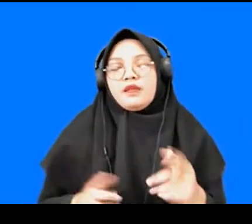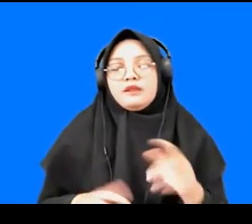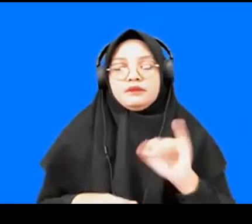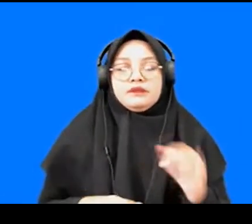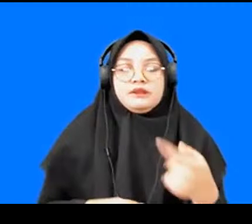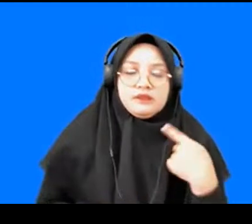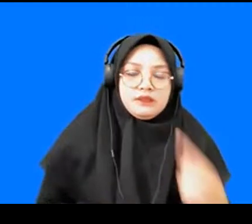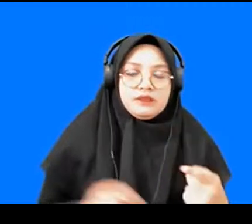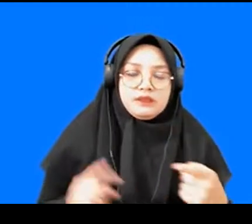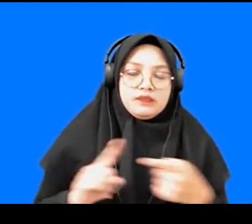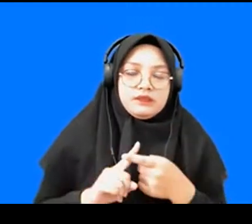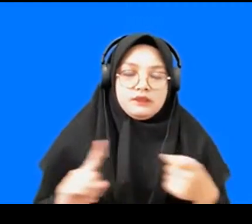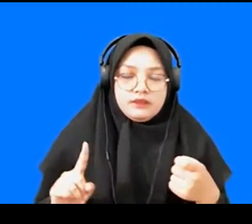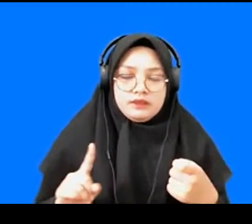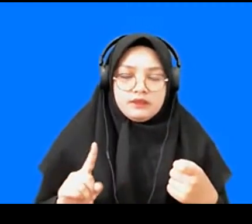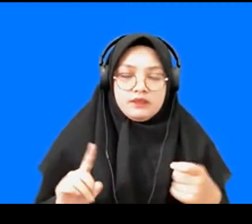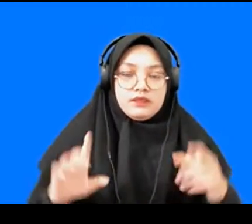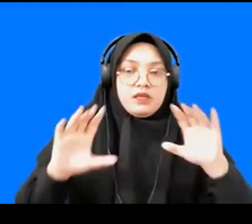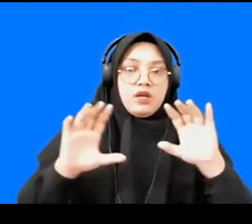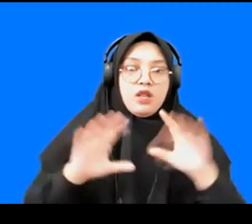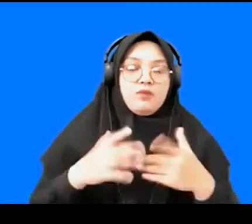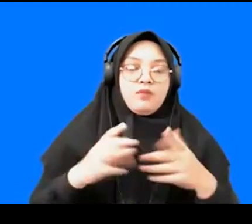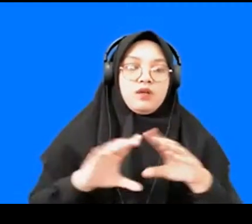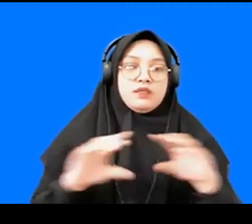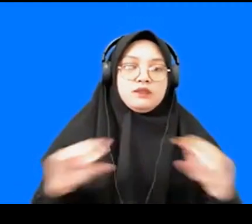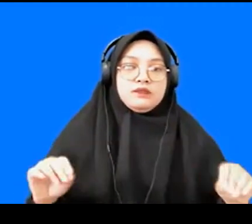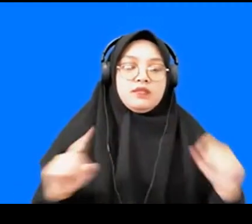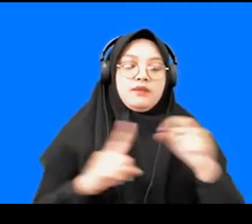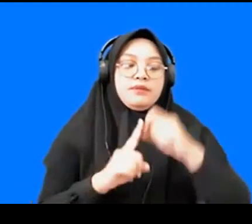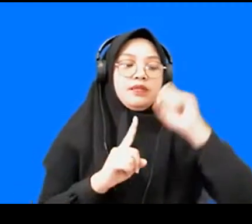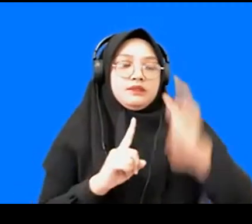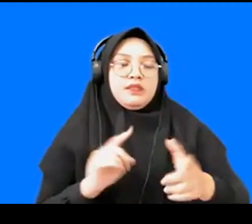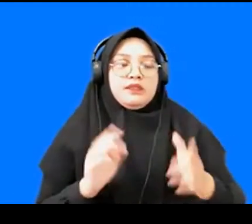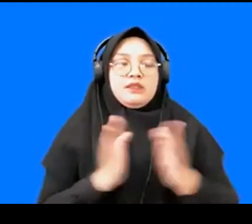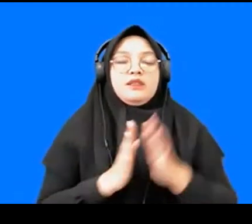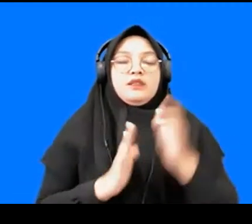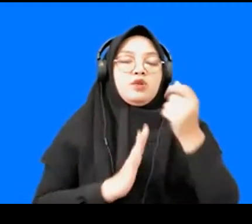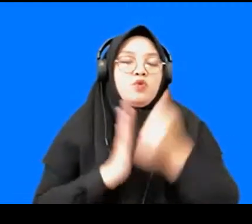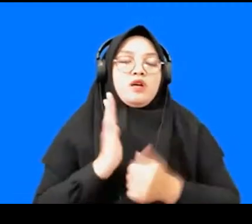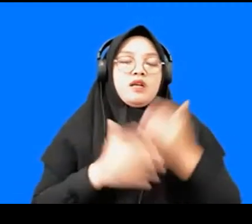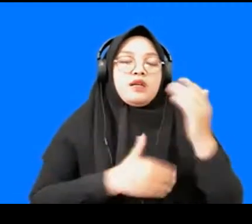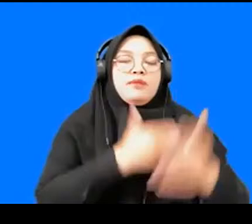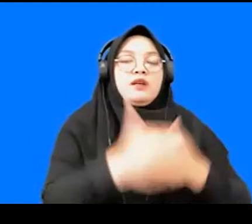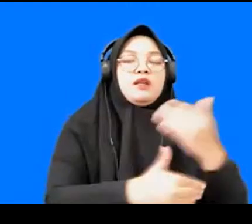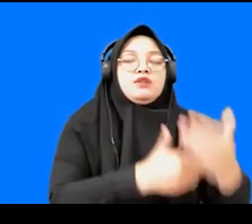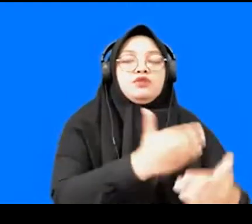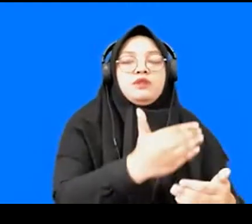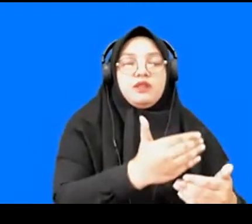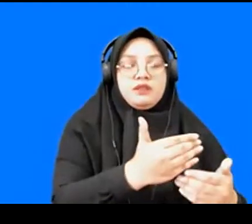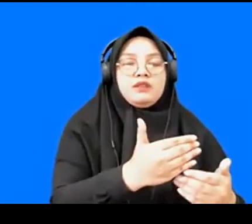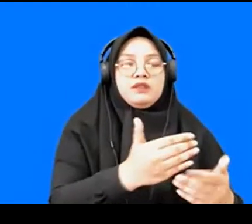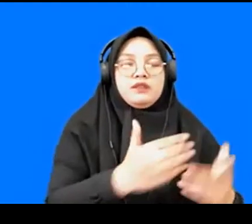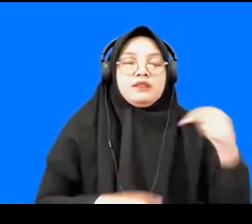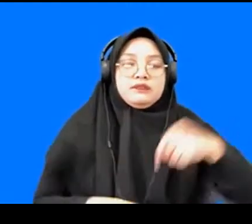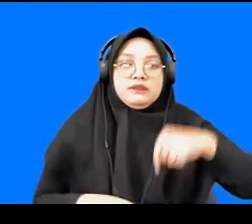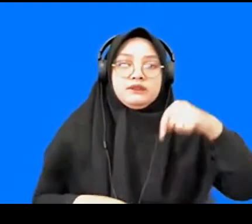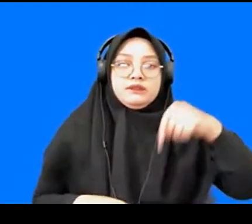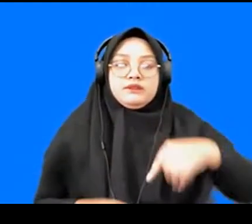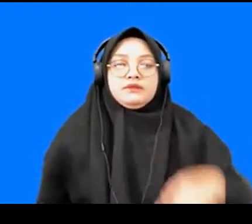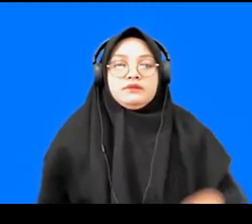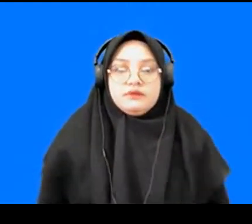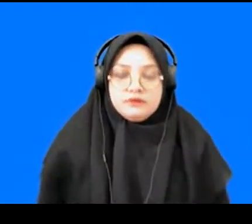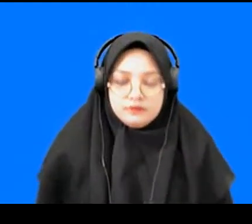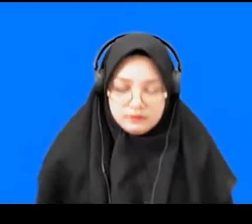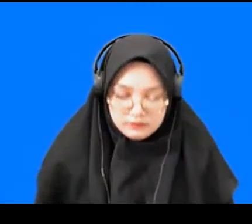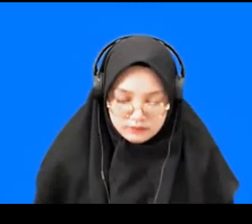Finance Working Group have put this as one of our top three policy recommendations. We have got no response